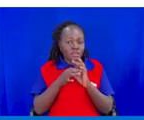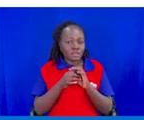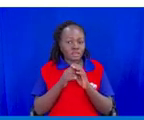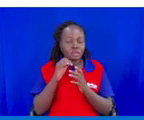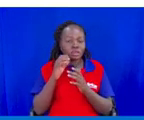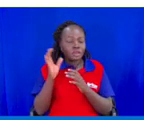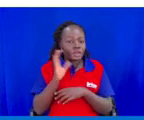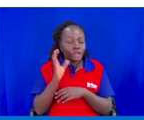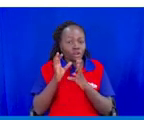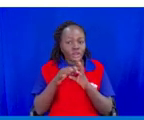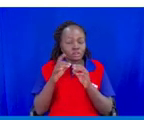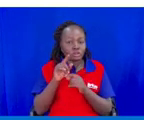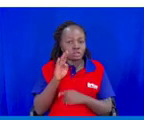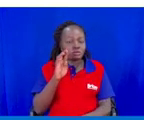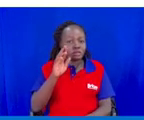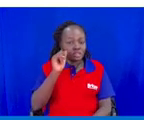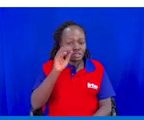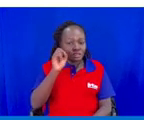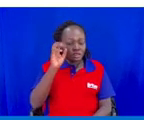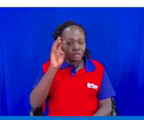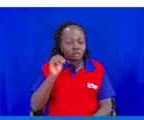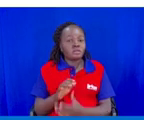customerconnect.britam.com. Go to your laptop and type in